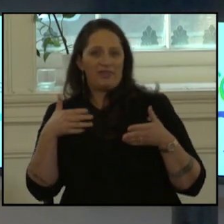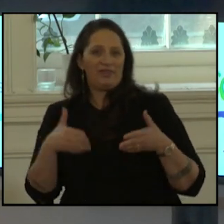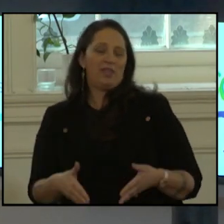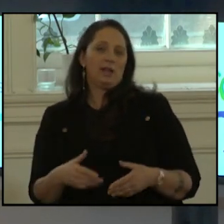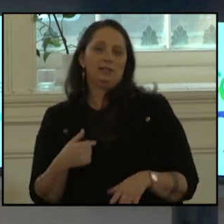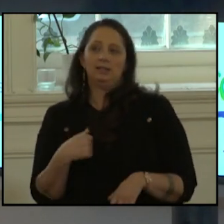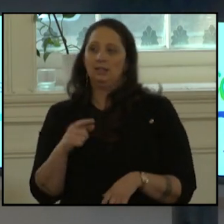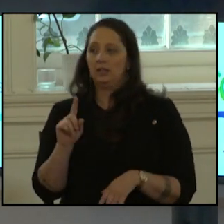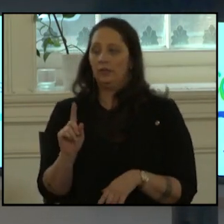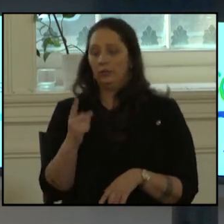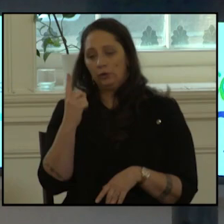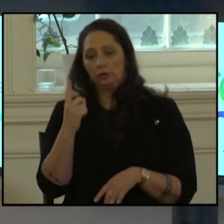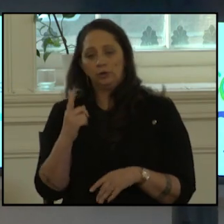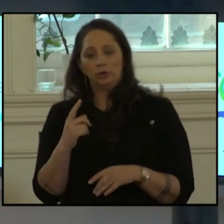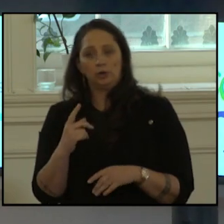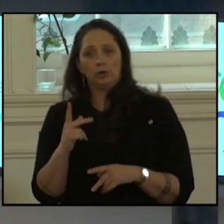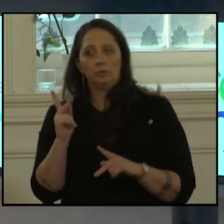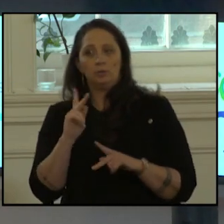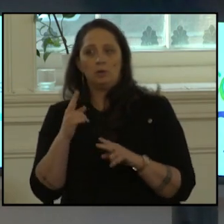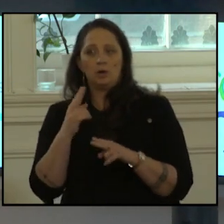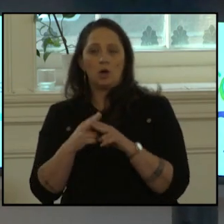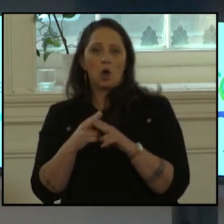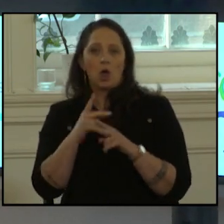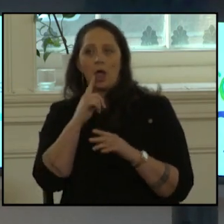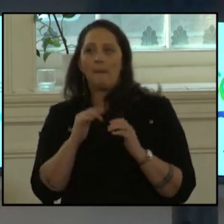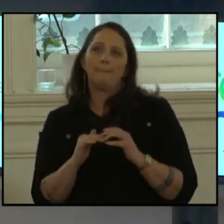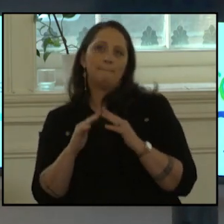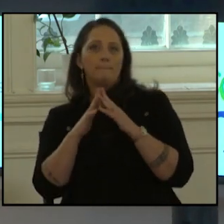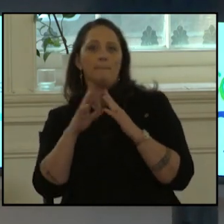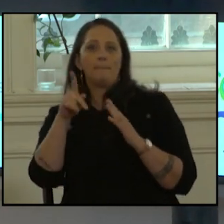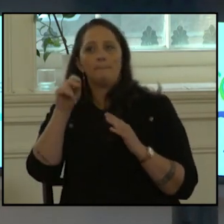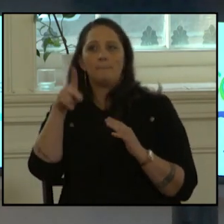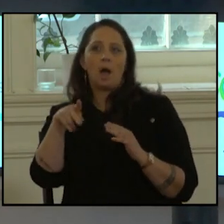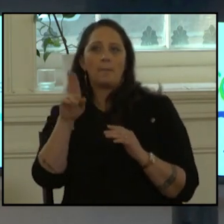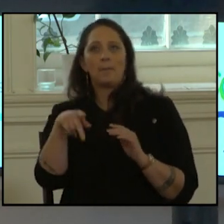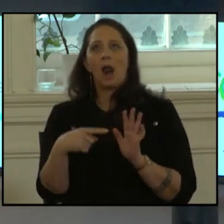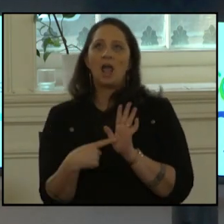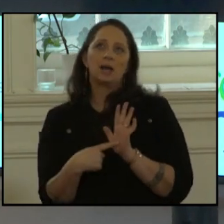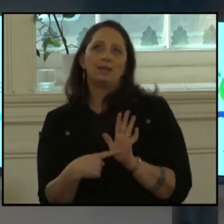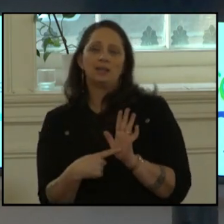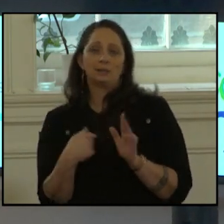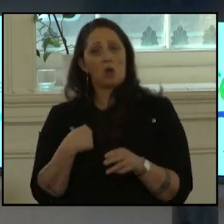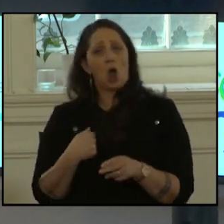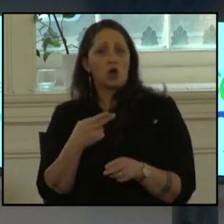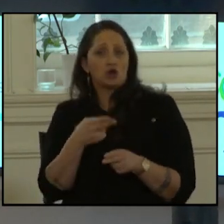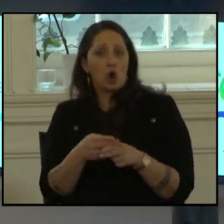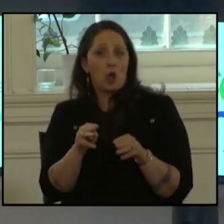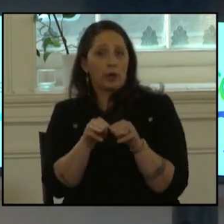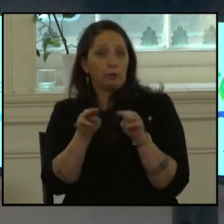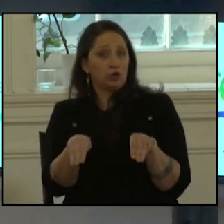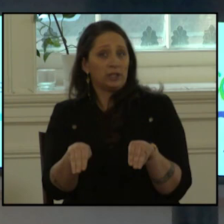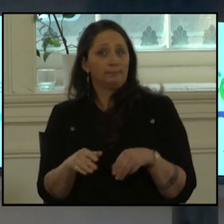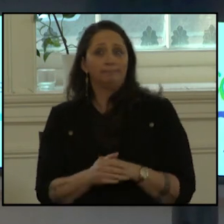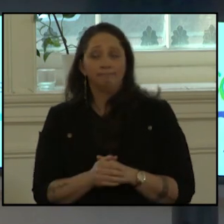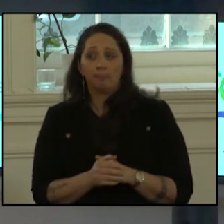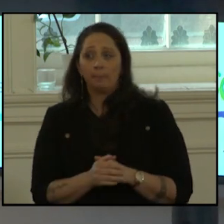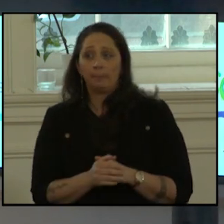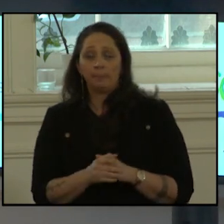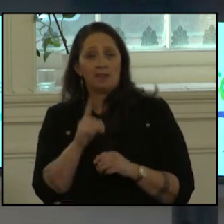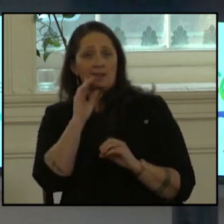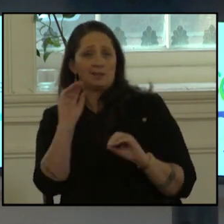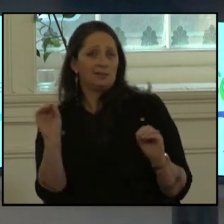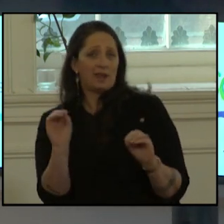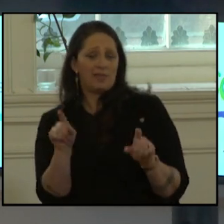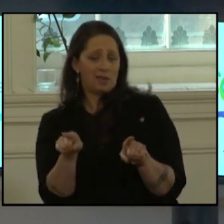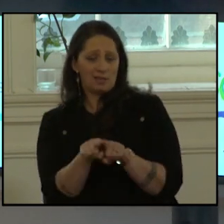is the first, people call it a pop-up, people call it an exhibit. I call it a museum because there ain't nothing